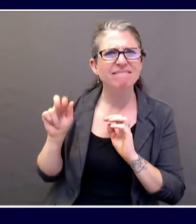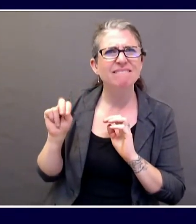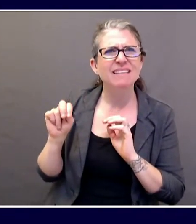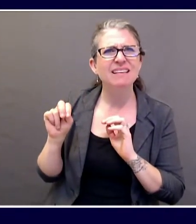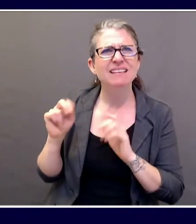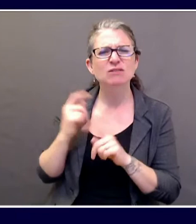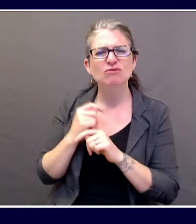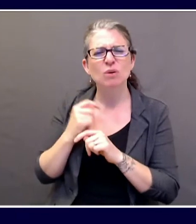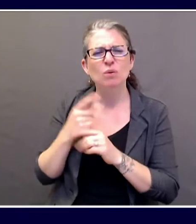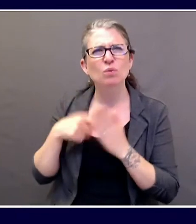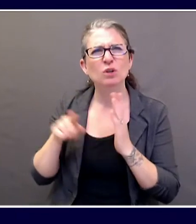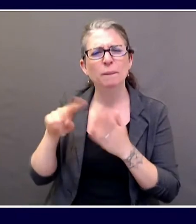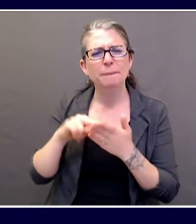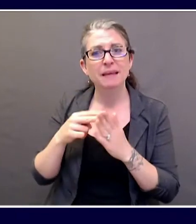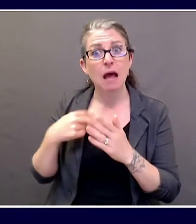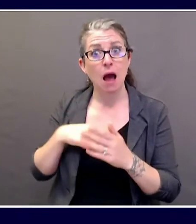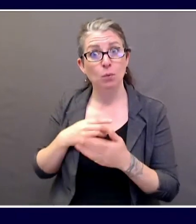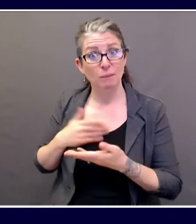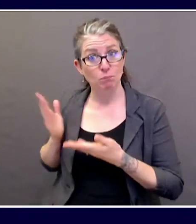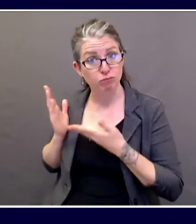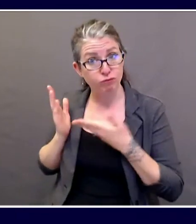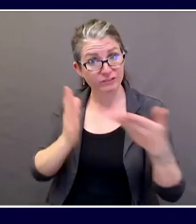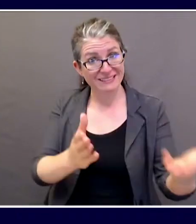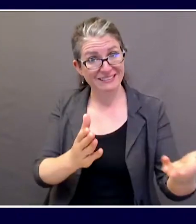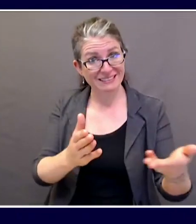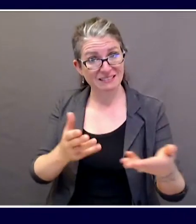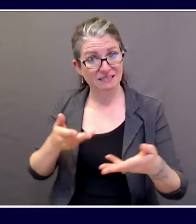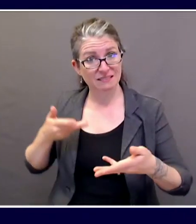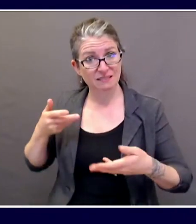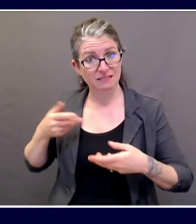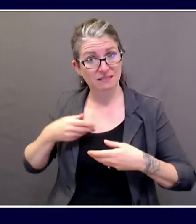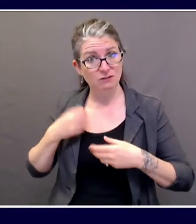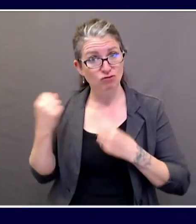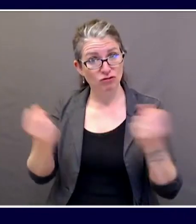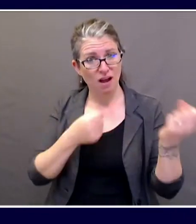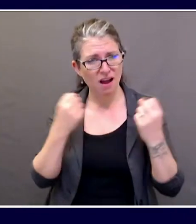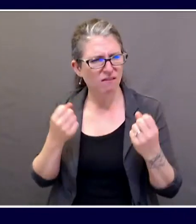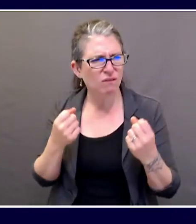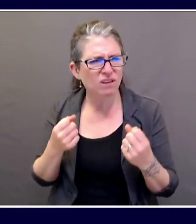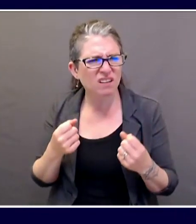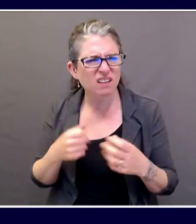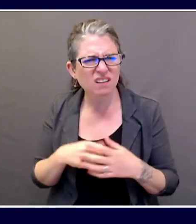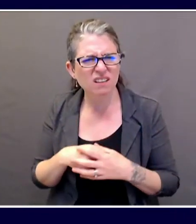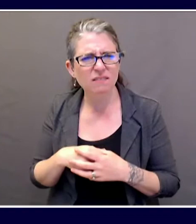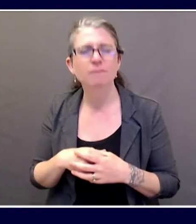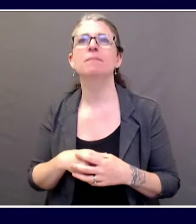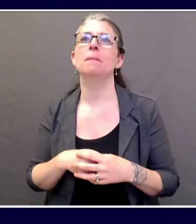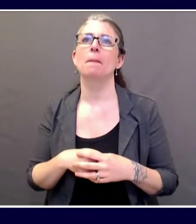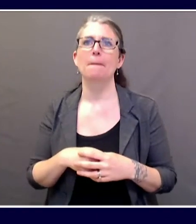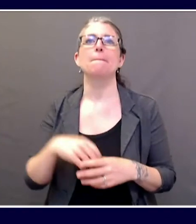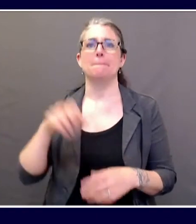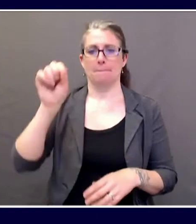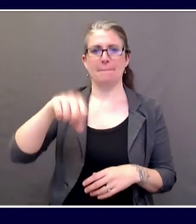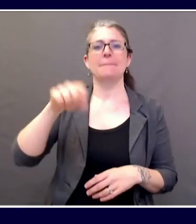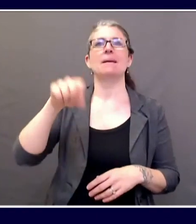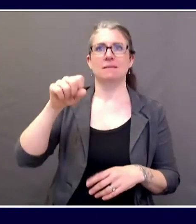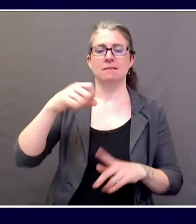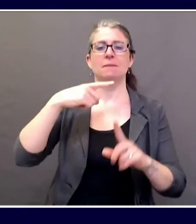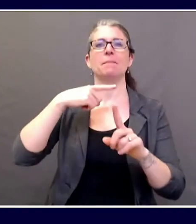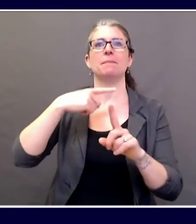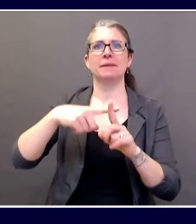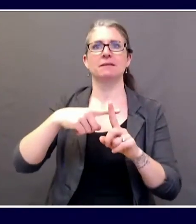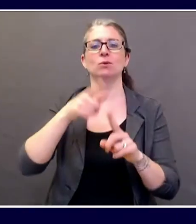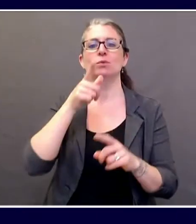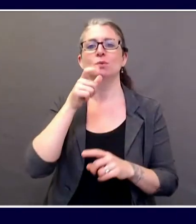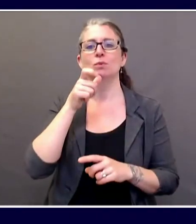Yes. How, and then as far as like numbers go, how is it determined how much they get? Got it. So let me answer that